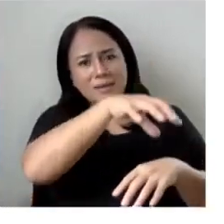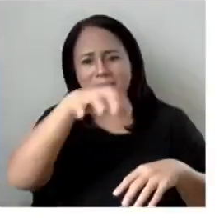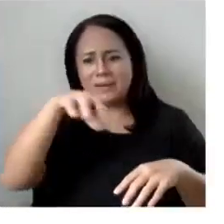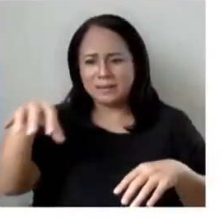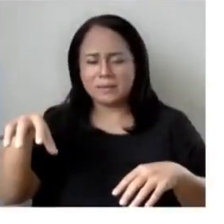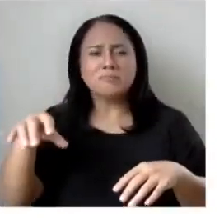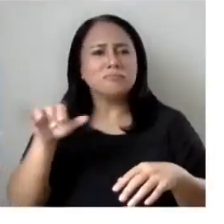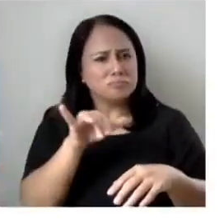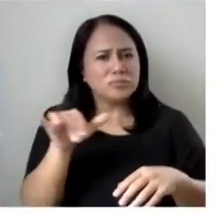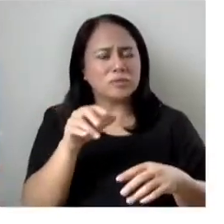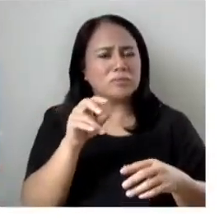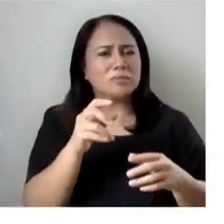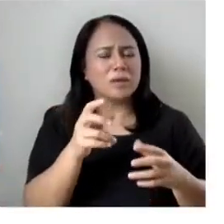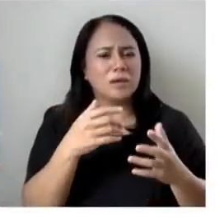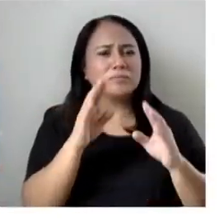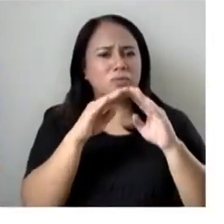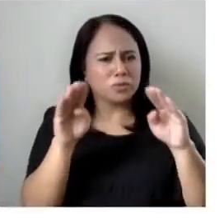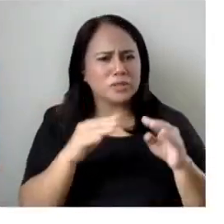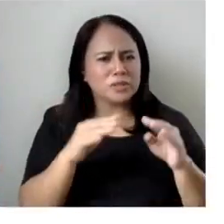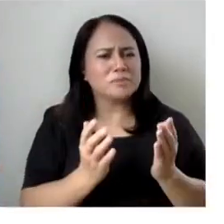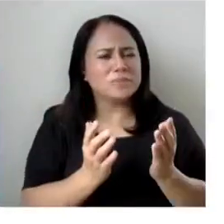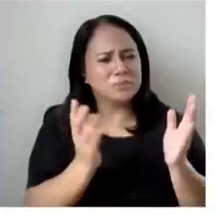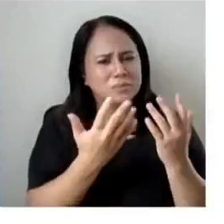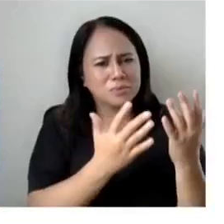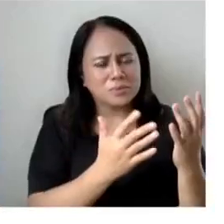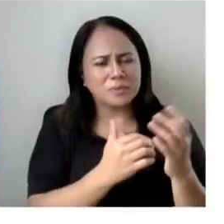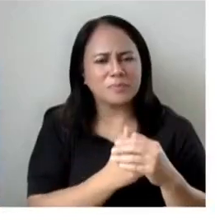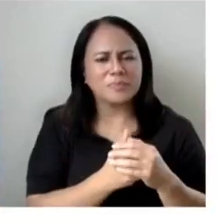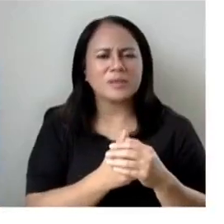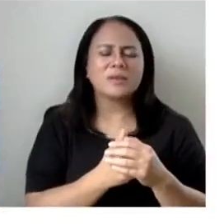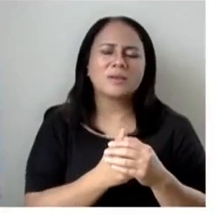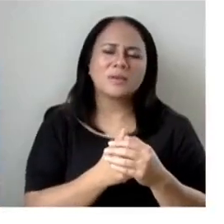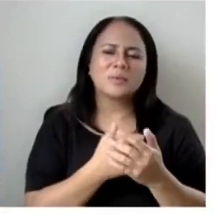Christmas cheer. No. And